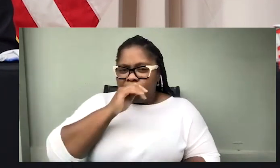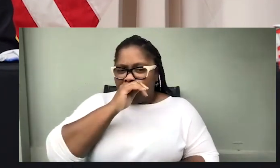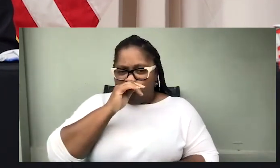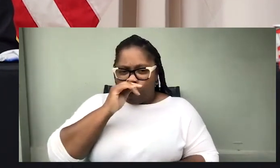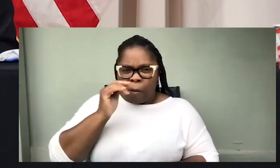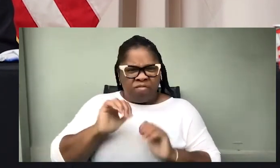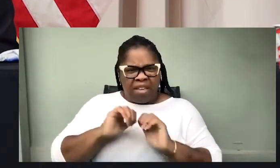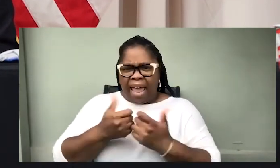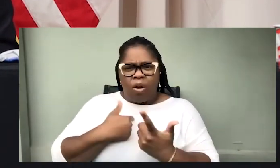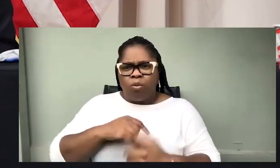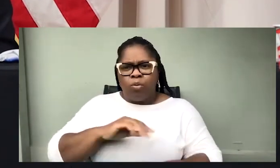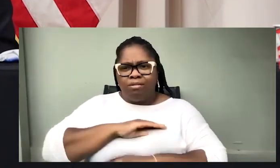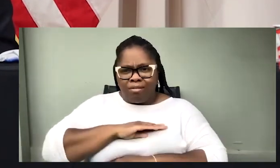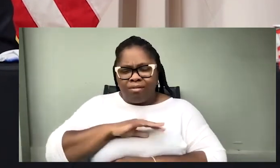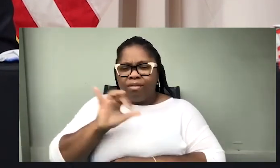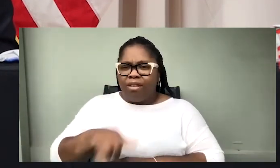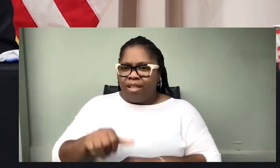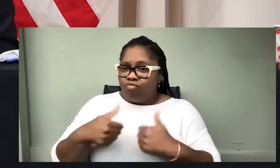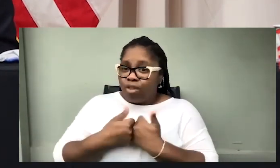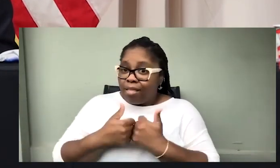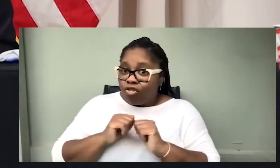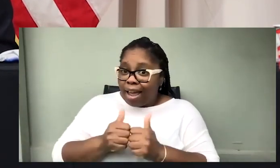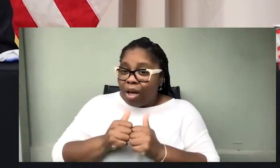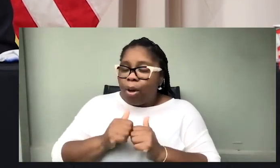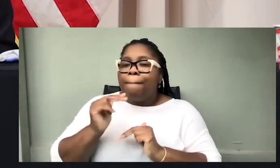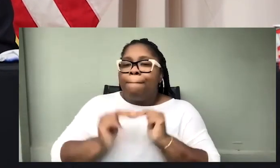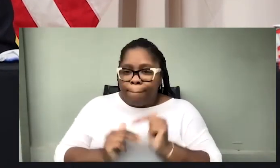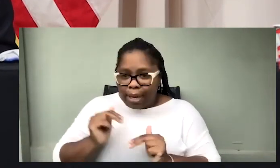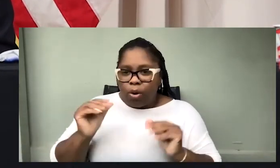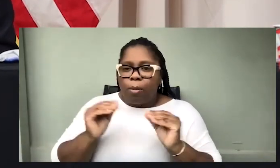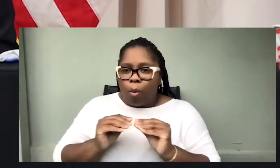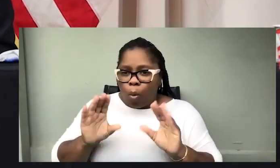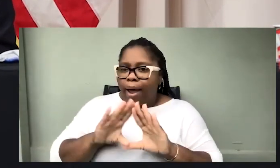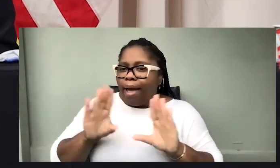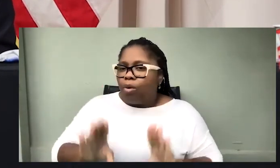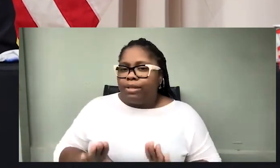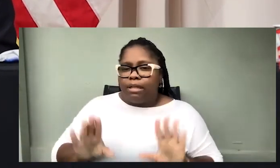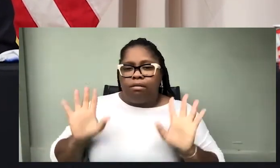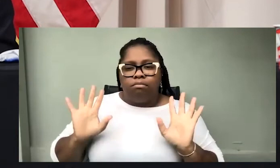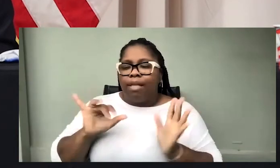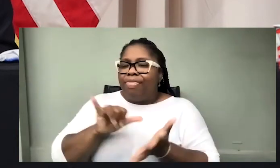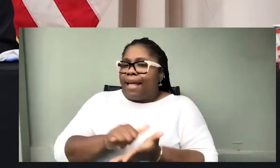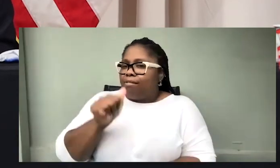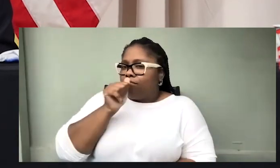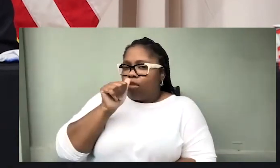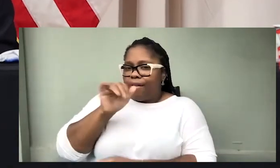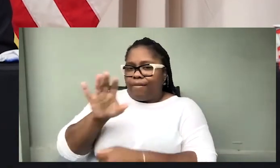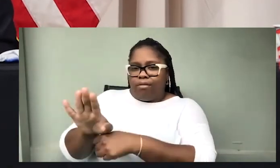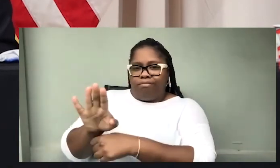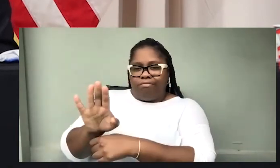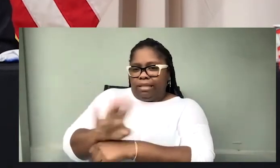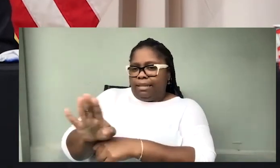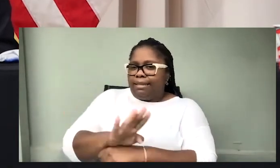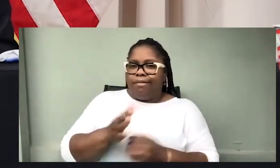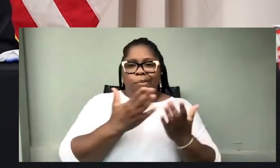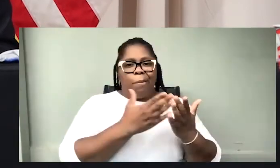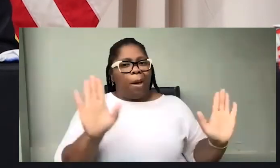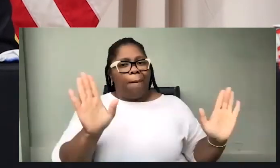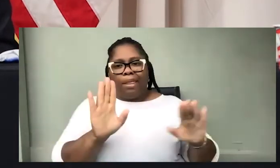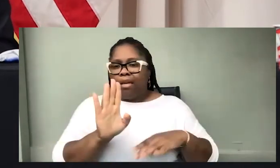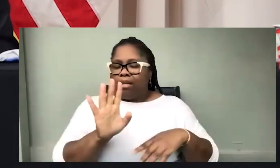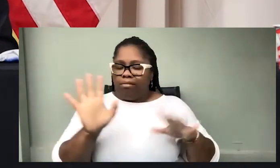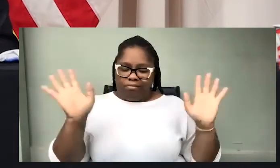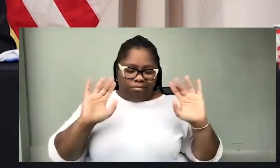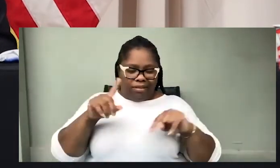going to meet the challenge of affordable housing is to build more housing. It's not, and that's the private sector. Public sector can't build its way out